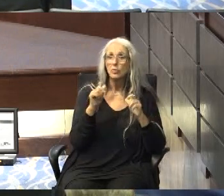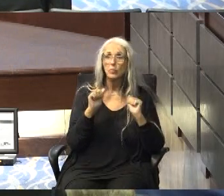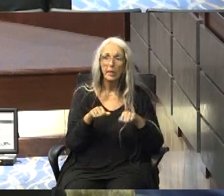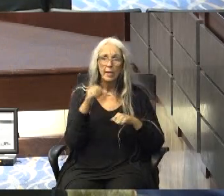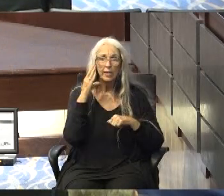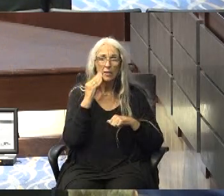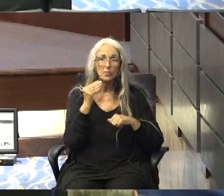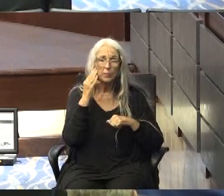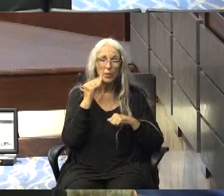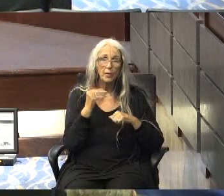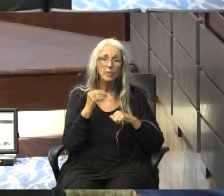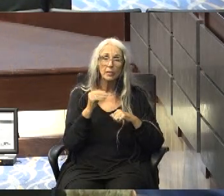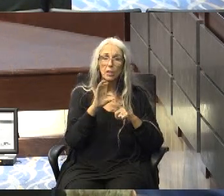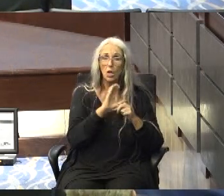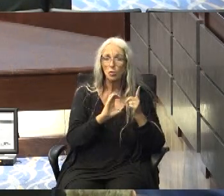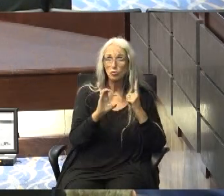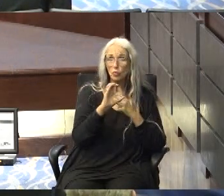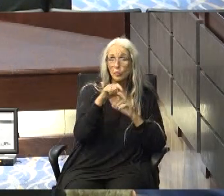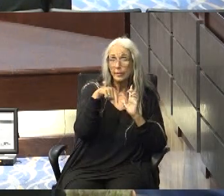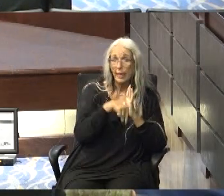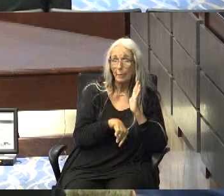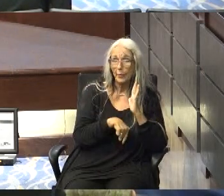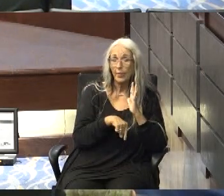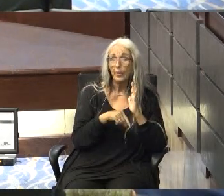experience cultural depth